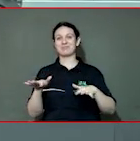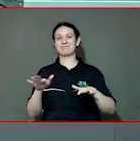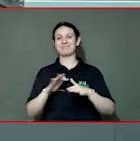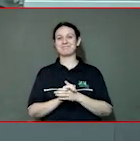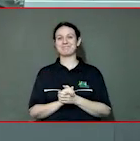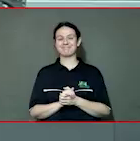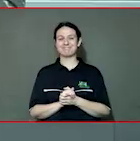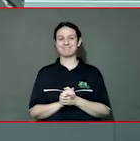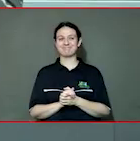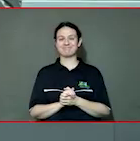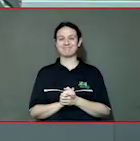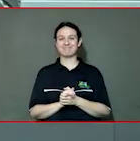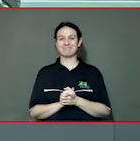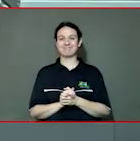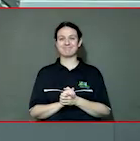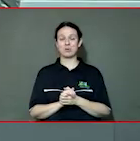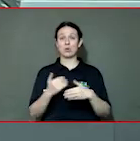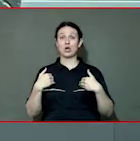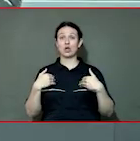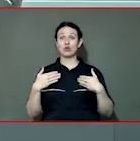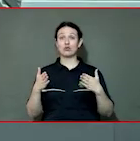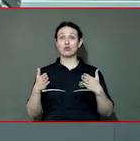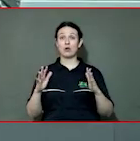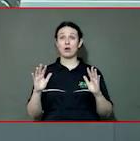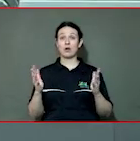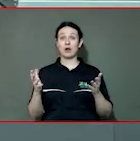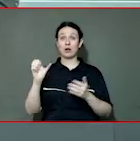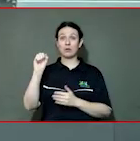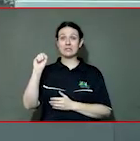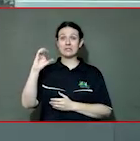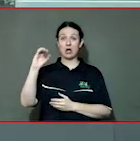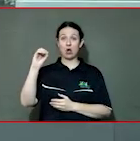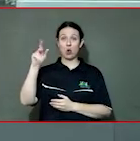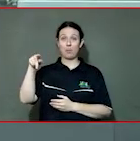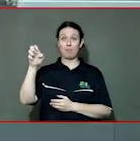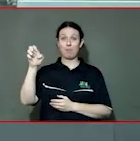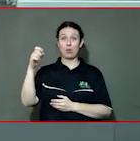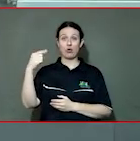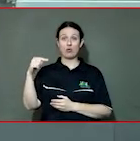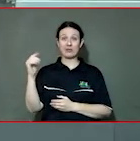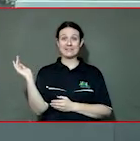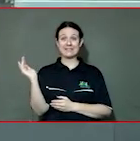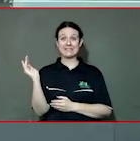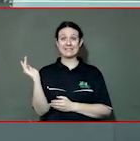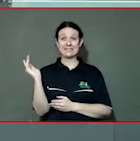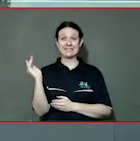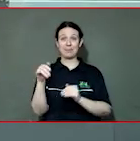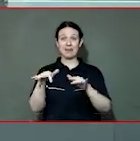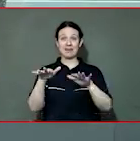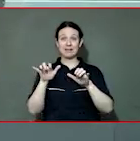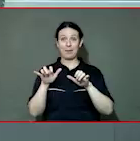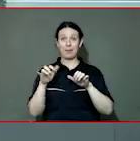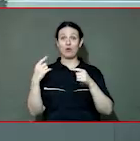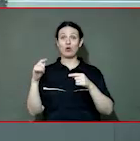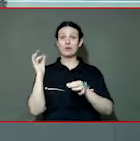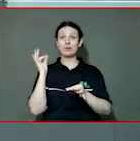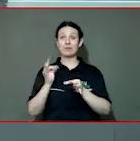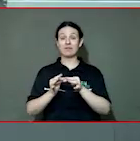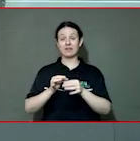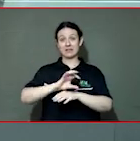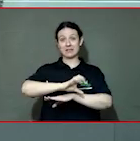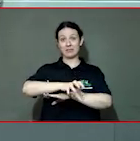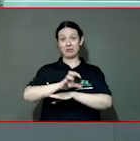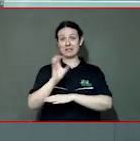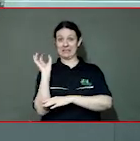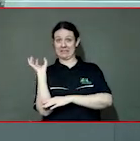Okay, I'm first going to go through the scope of this exam. Just remember, this is for Free State. It can differ